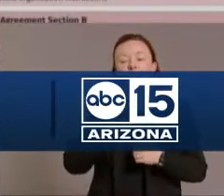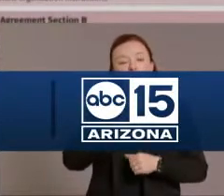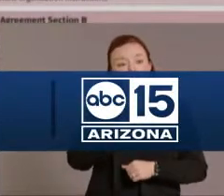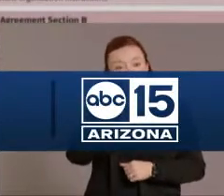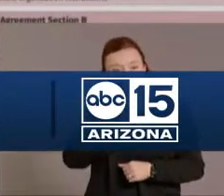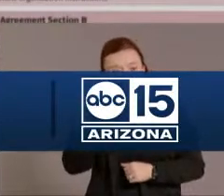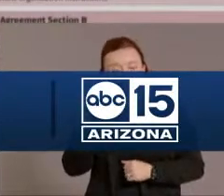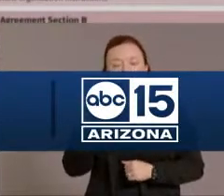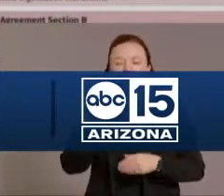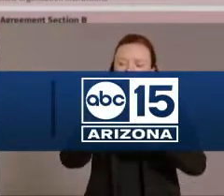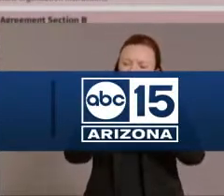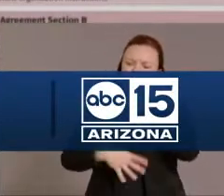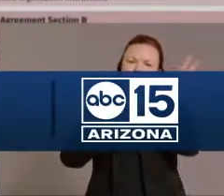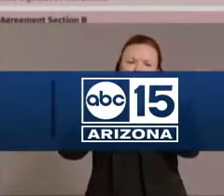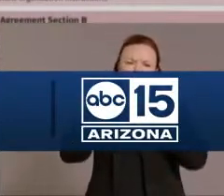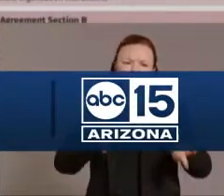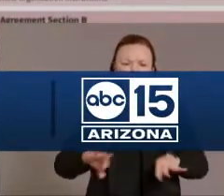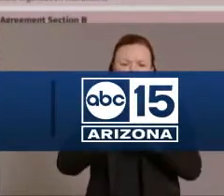an onboarded provider.